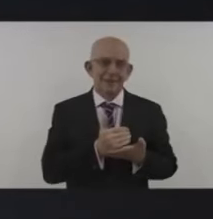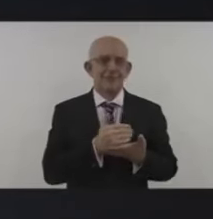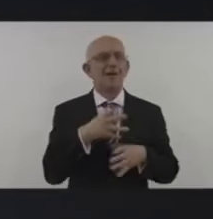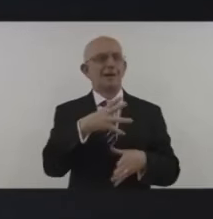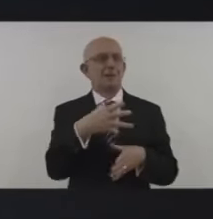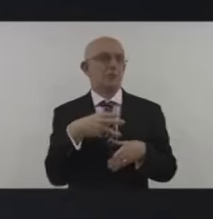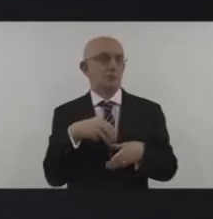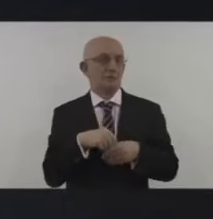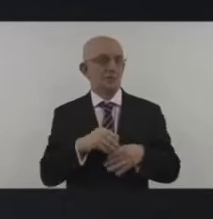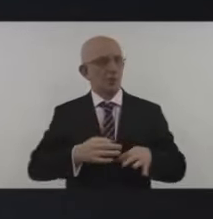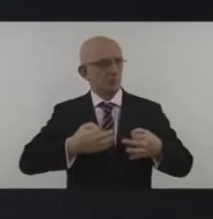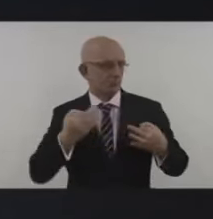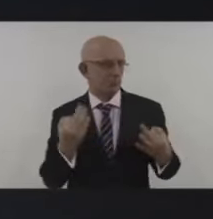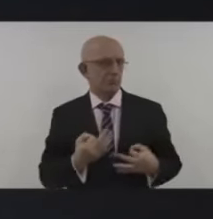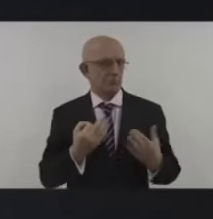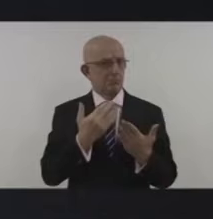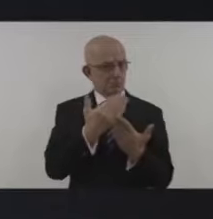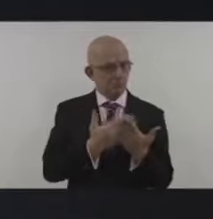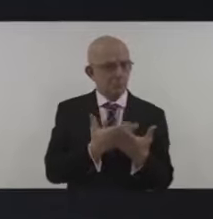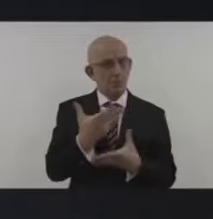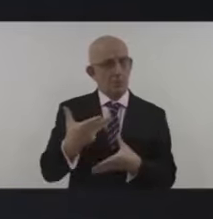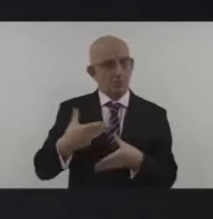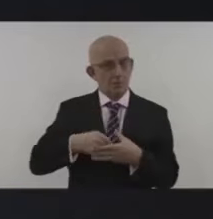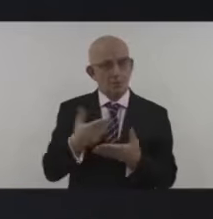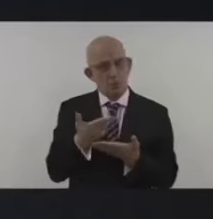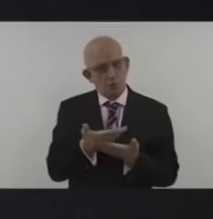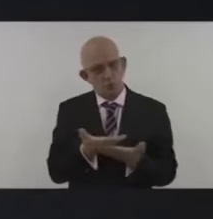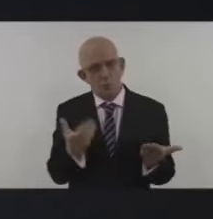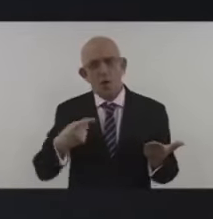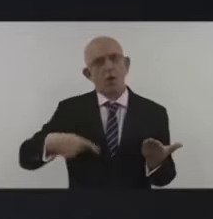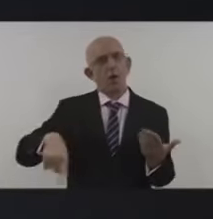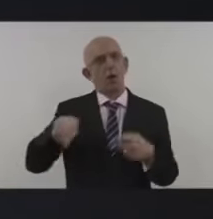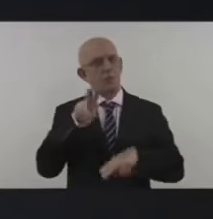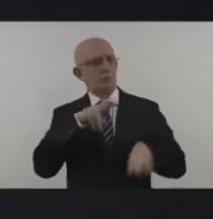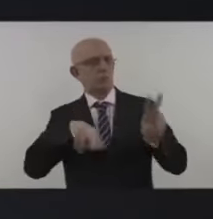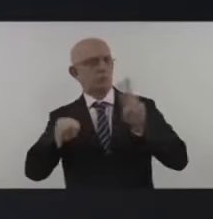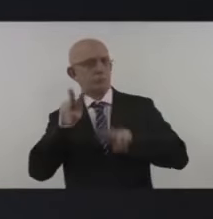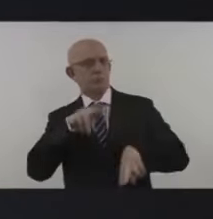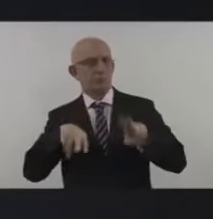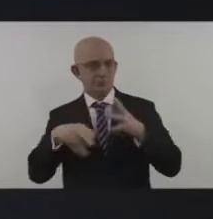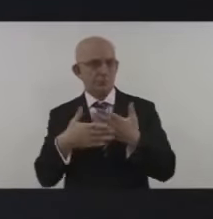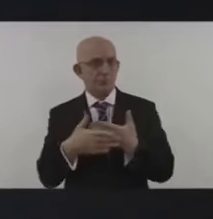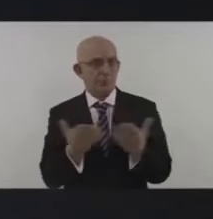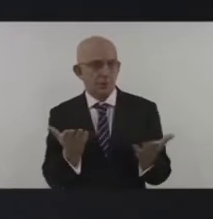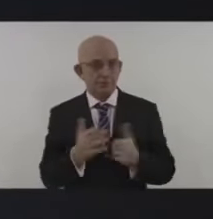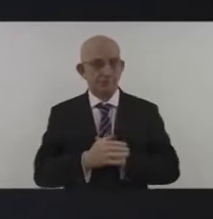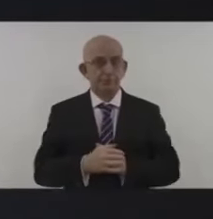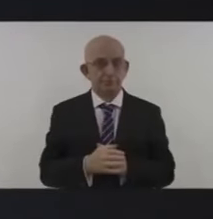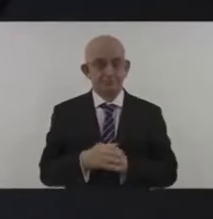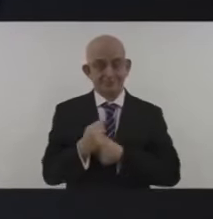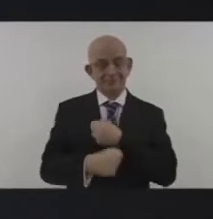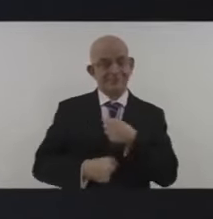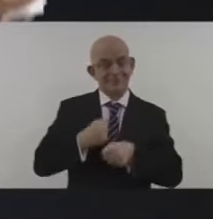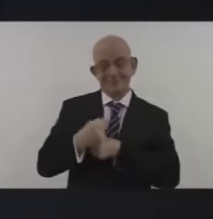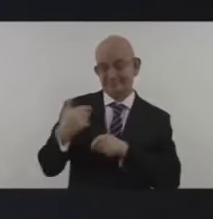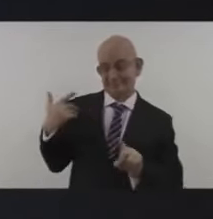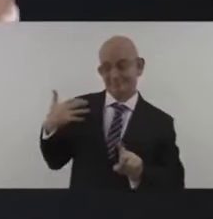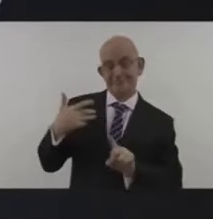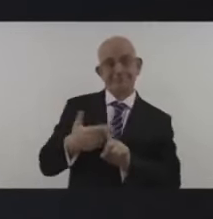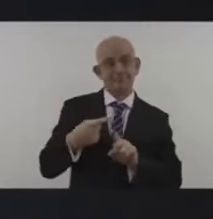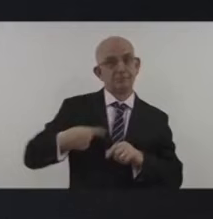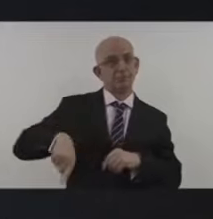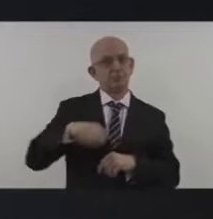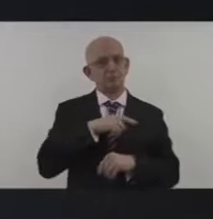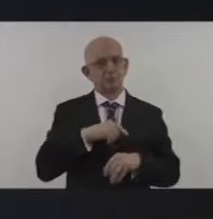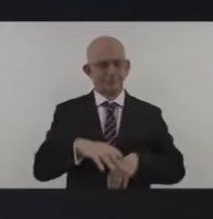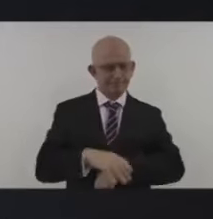In the past few years, we've taken some historic steps forward. We cannot